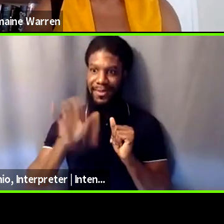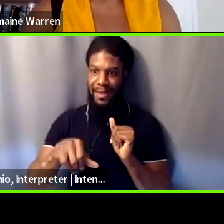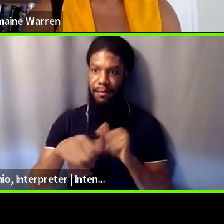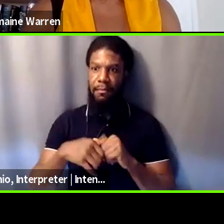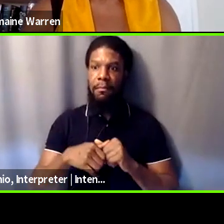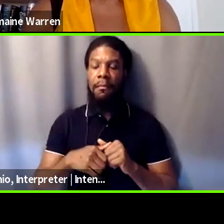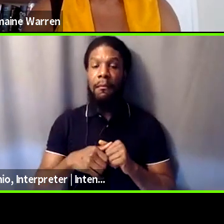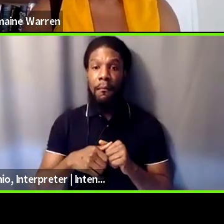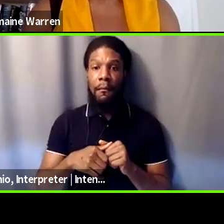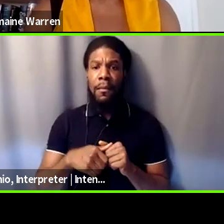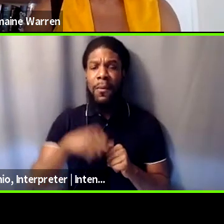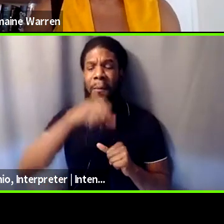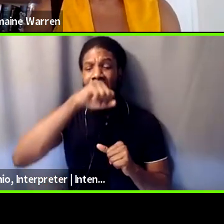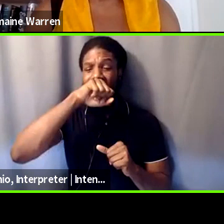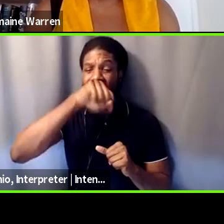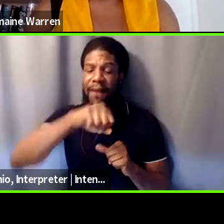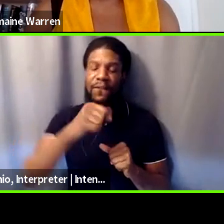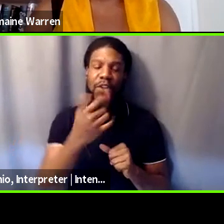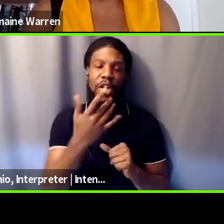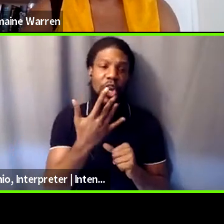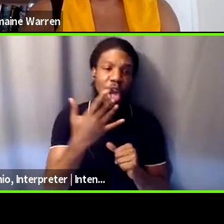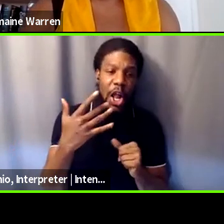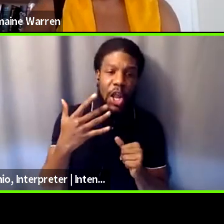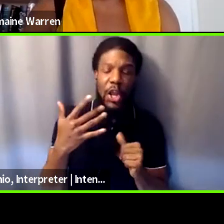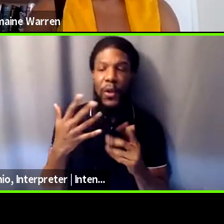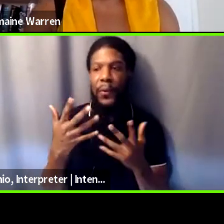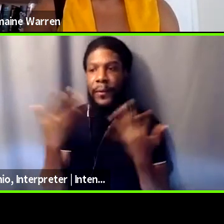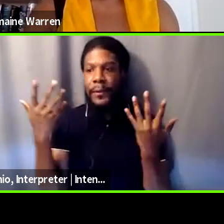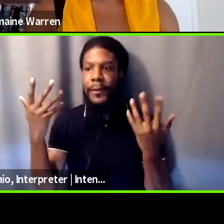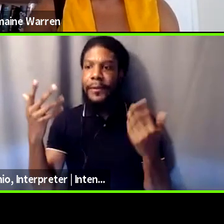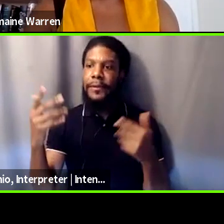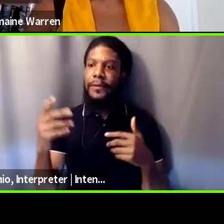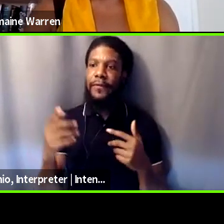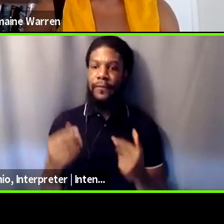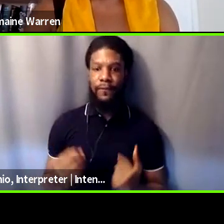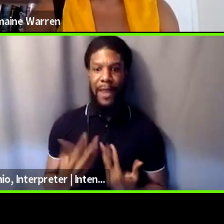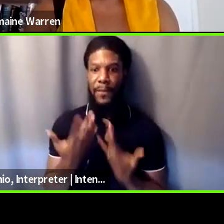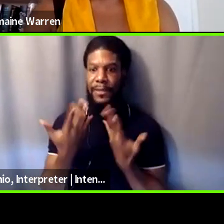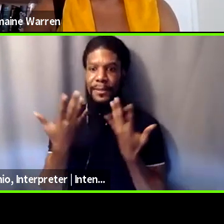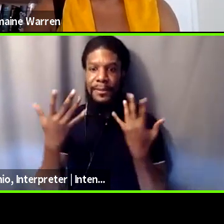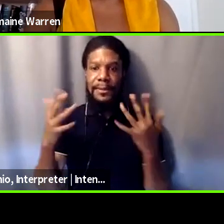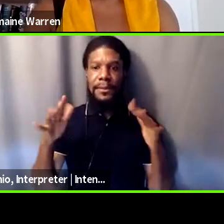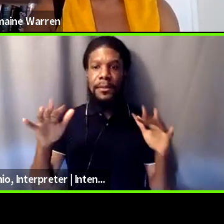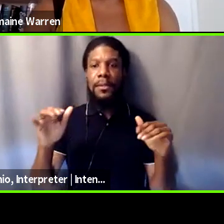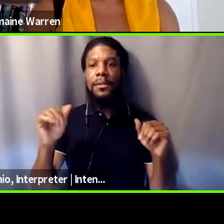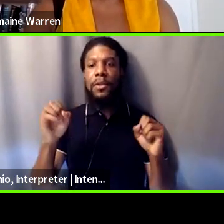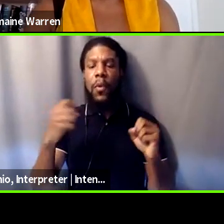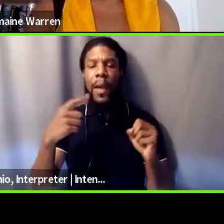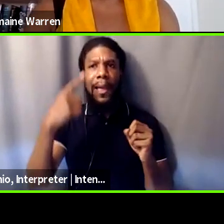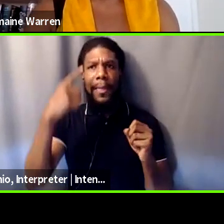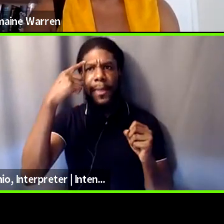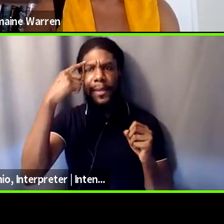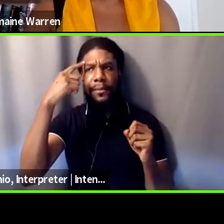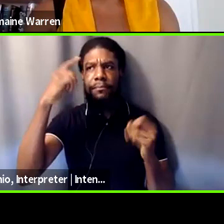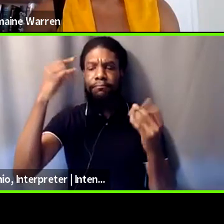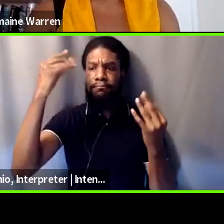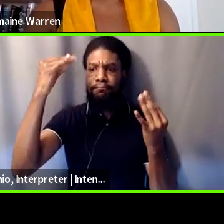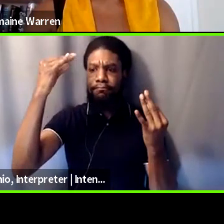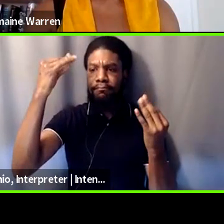I love color and vibrancy, and so I think a lot about how to be visually